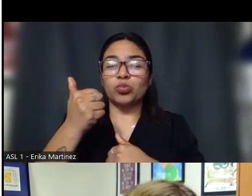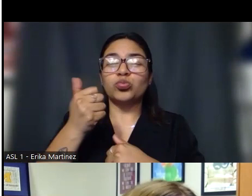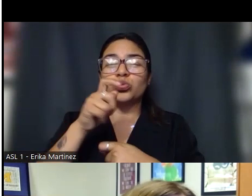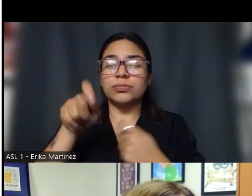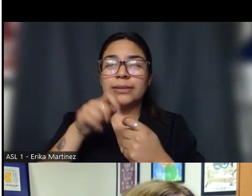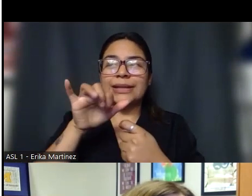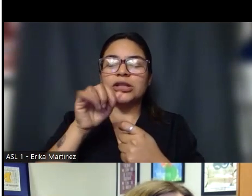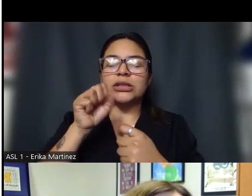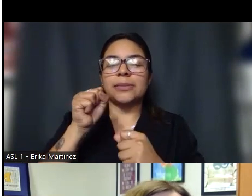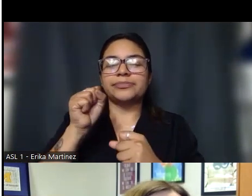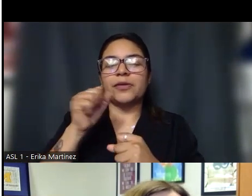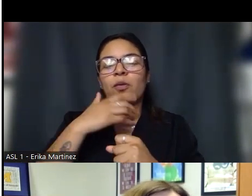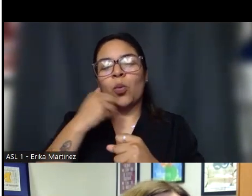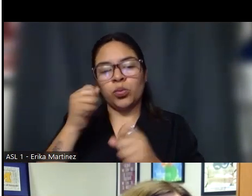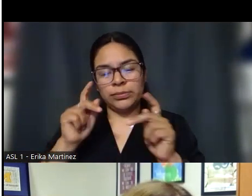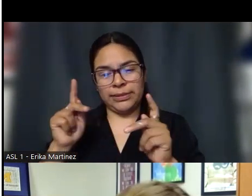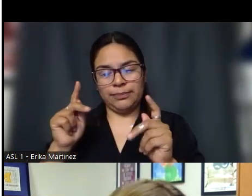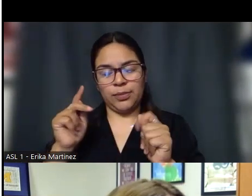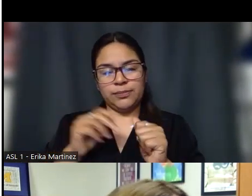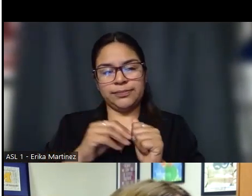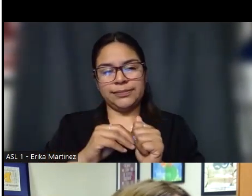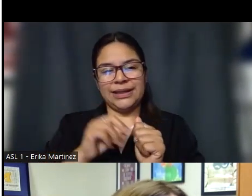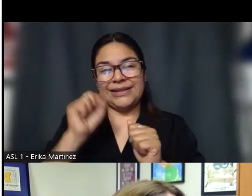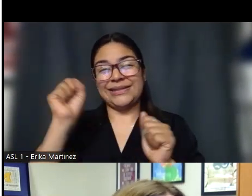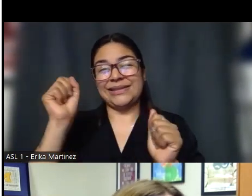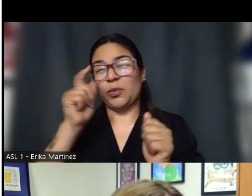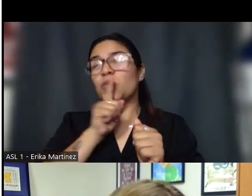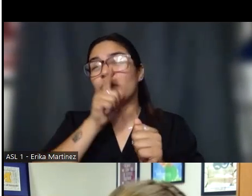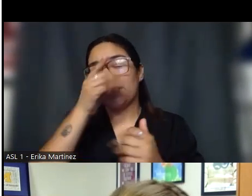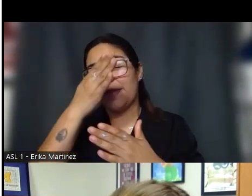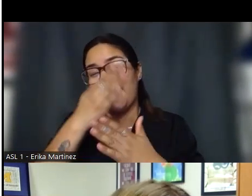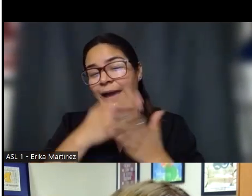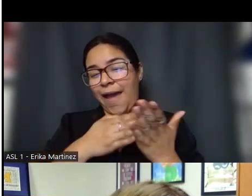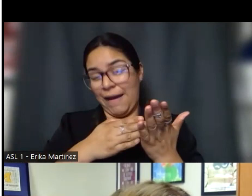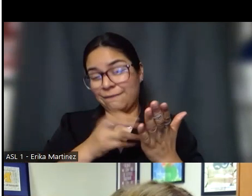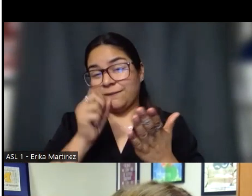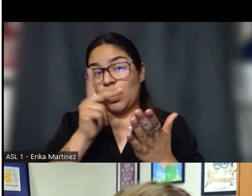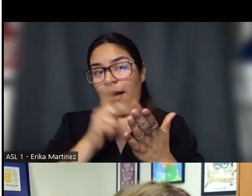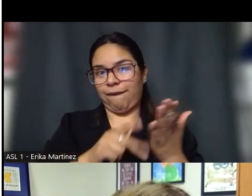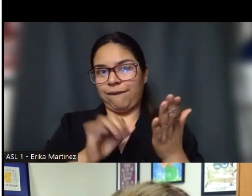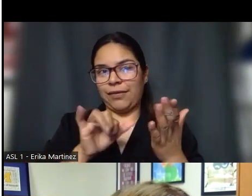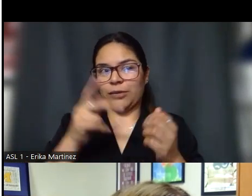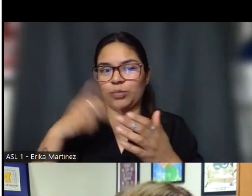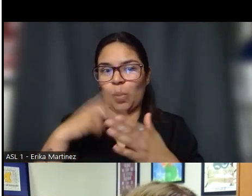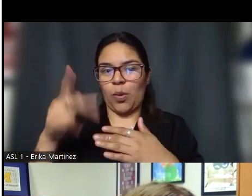reduction, and it funds half of the 80 programs that we have. Next